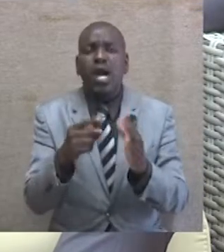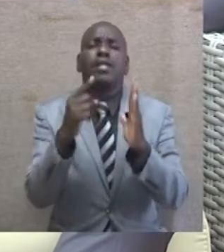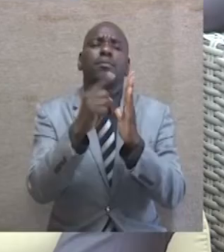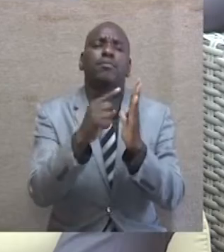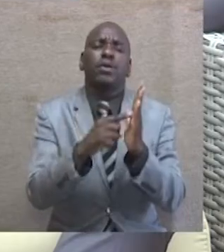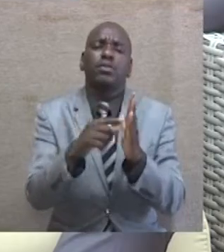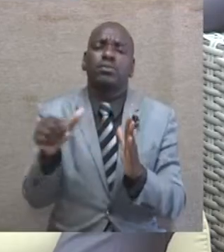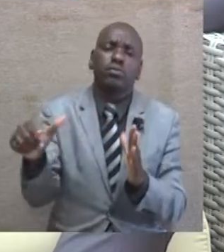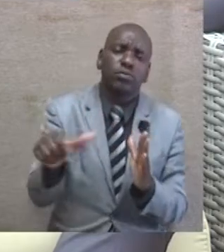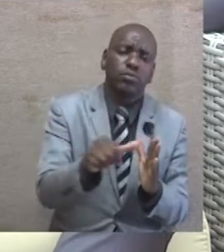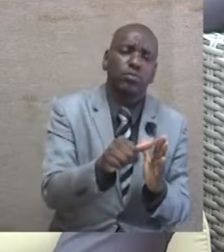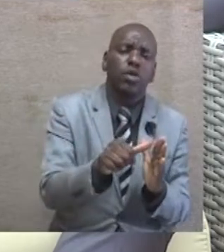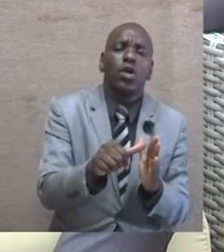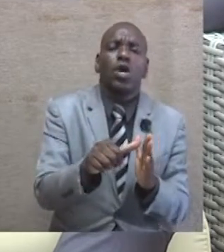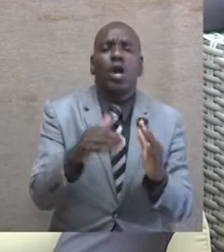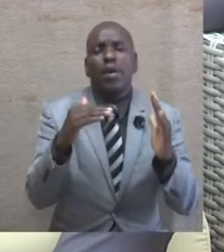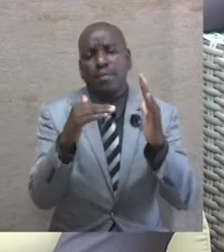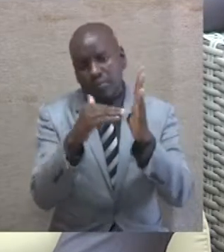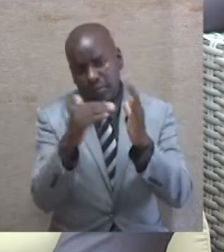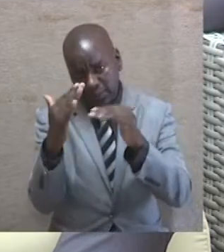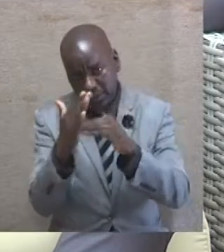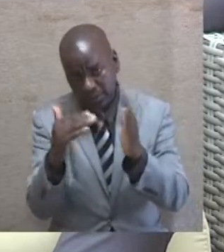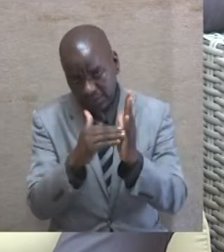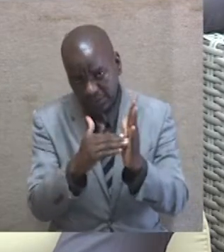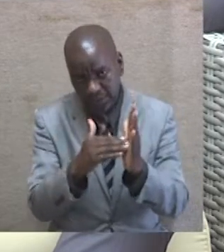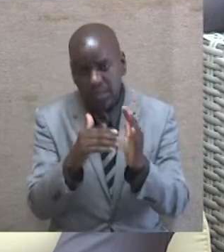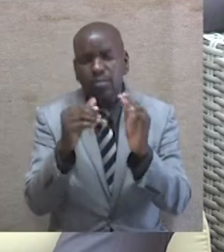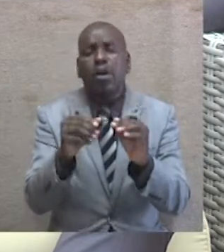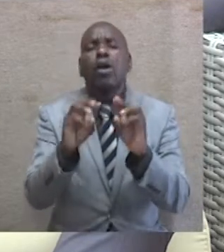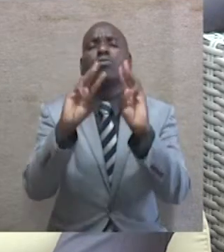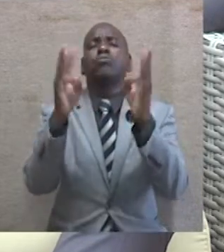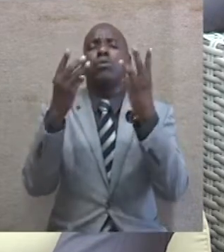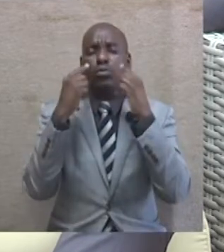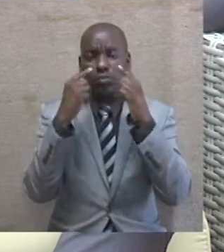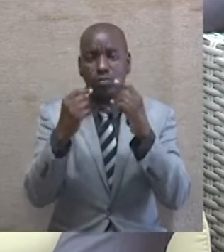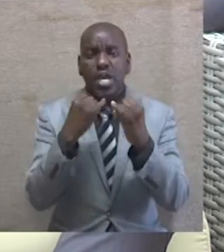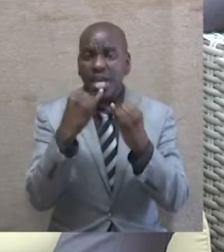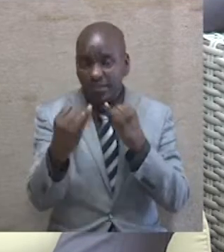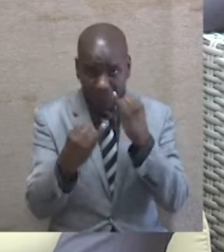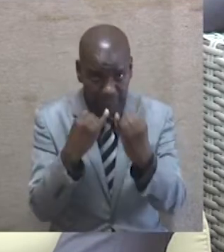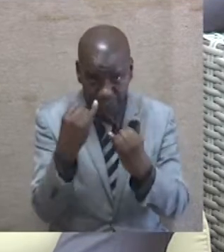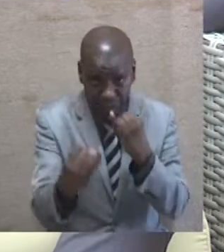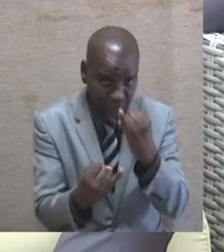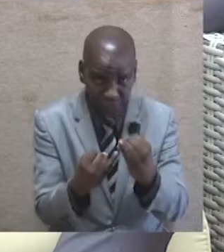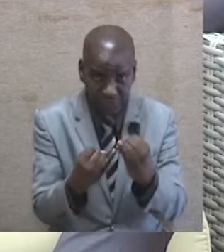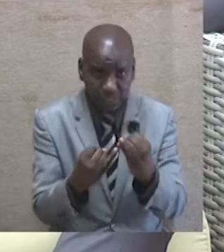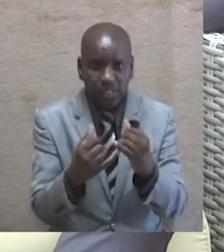Maybe another point is maybe it comes to issue of content development. We are living in a global village. Information